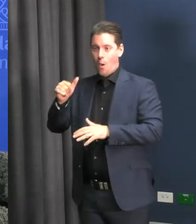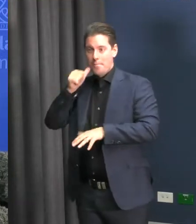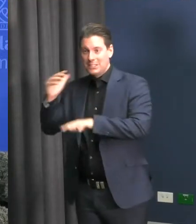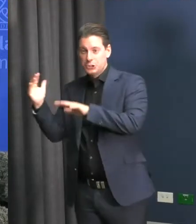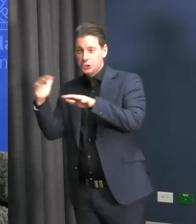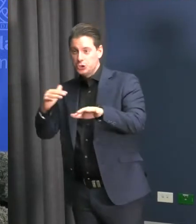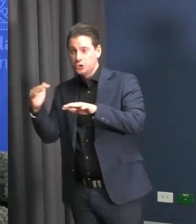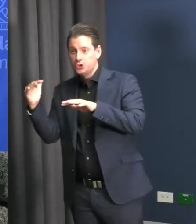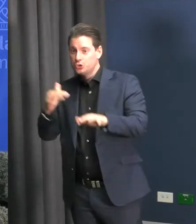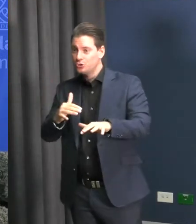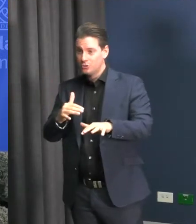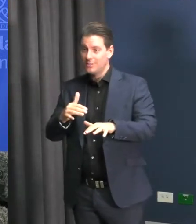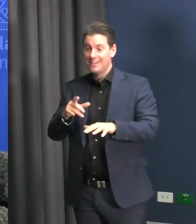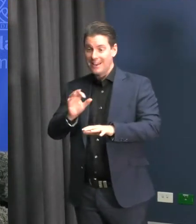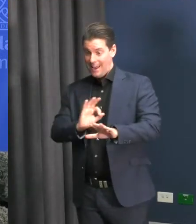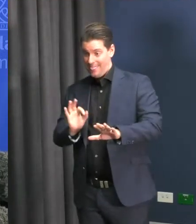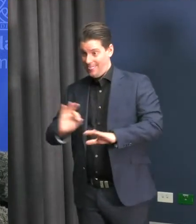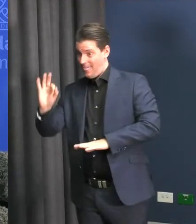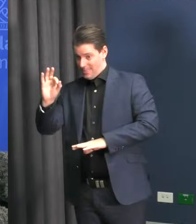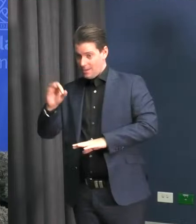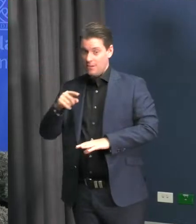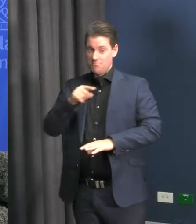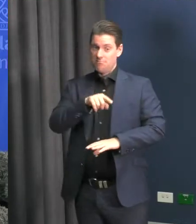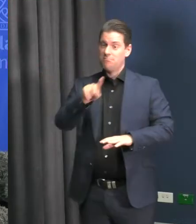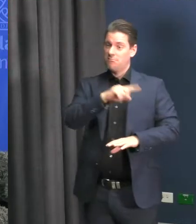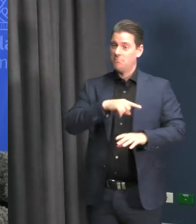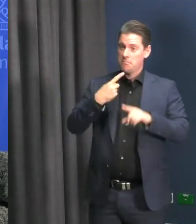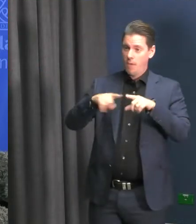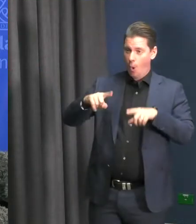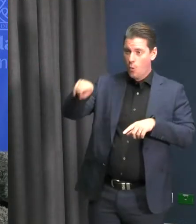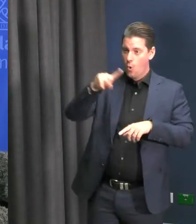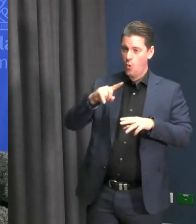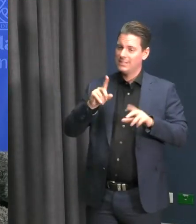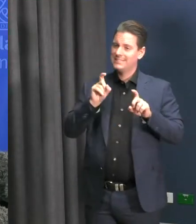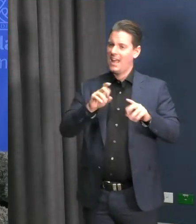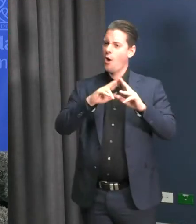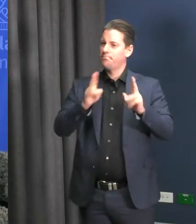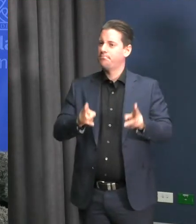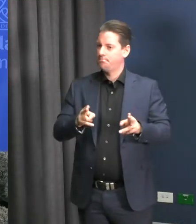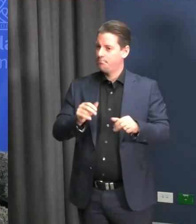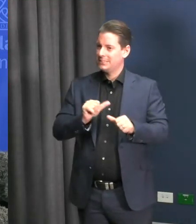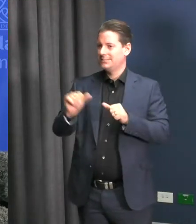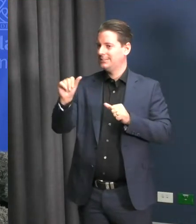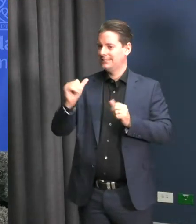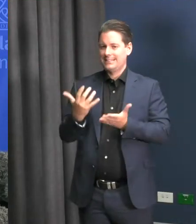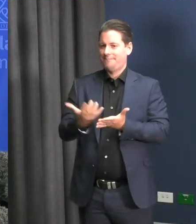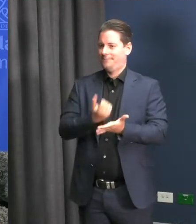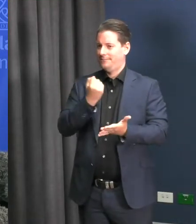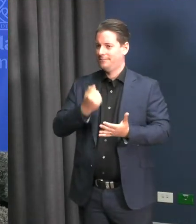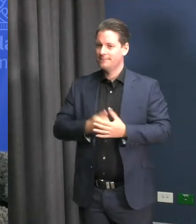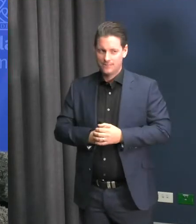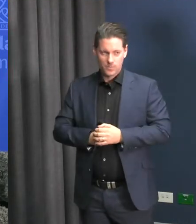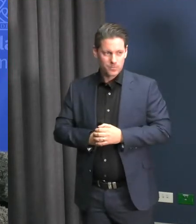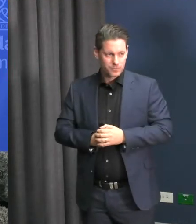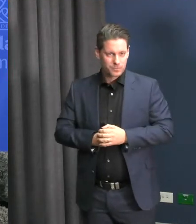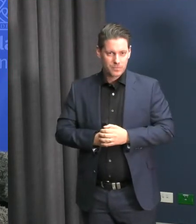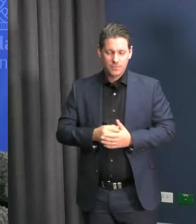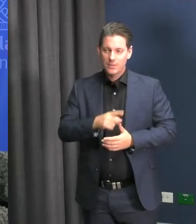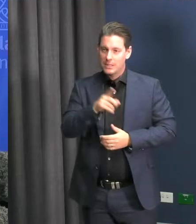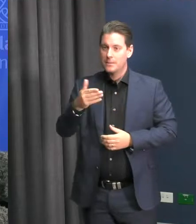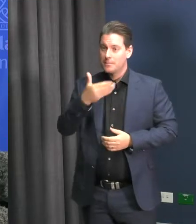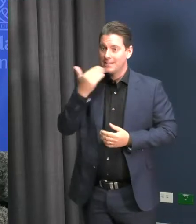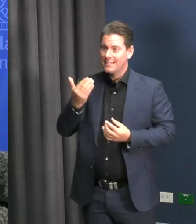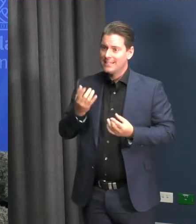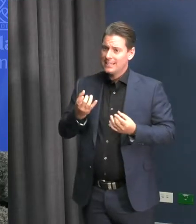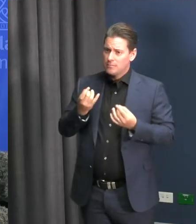safest place for you is in your home. And that's the vast majority of Queenslanders. Right now, the best thing you can do is prepare your